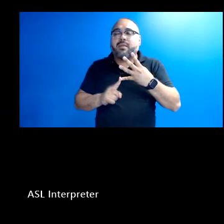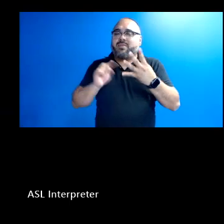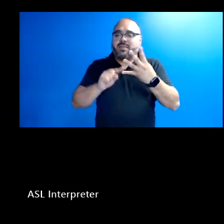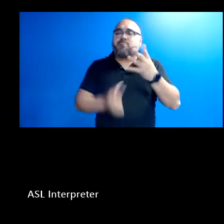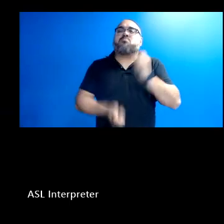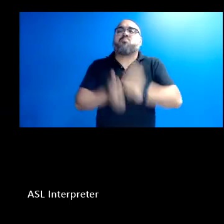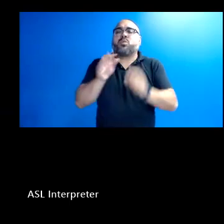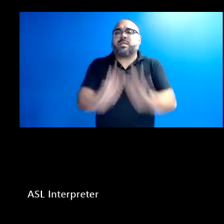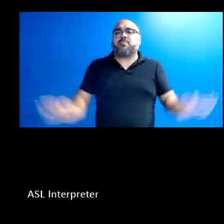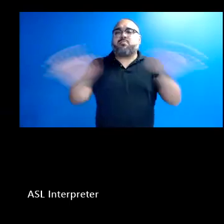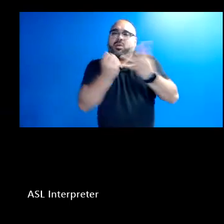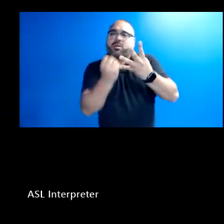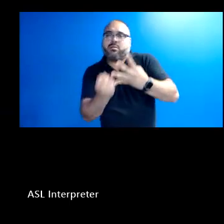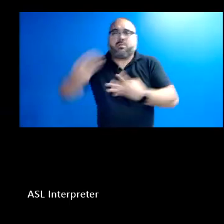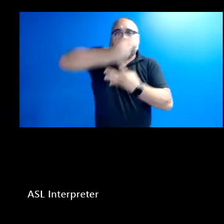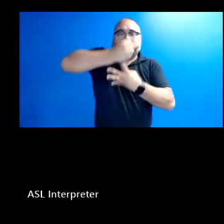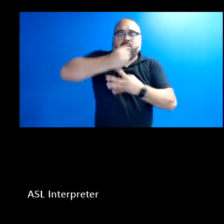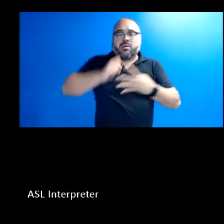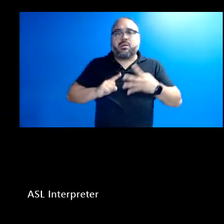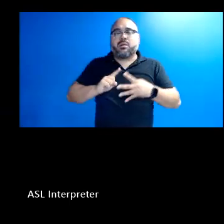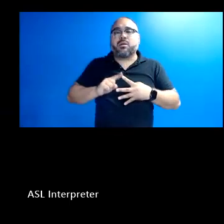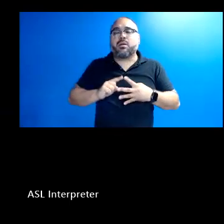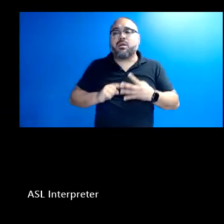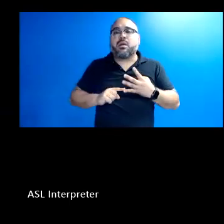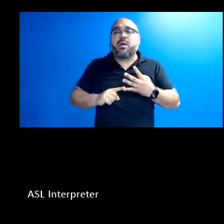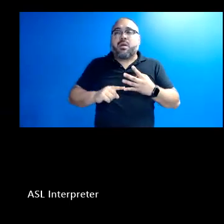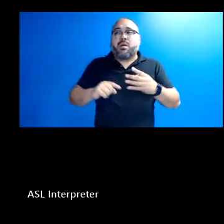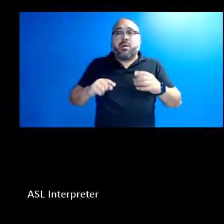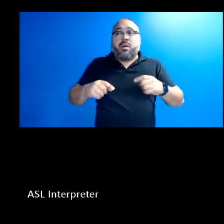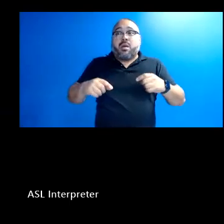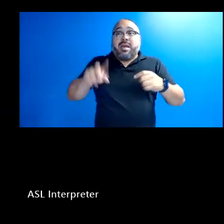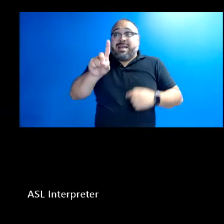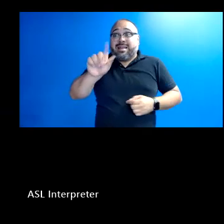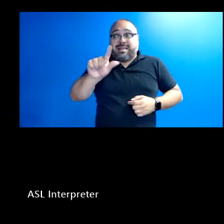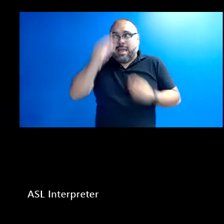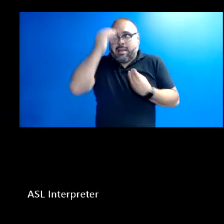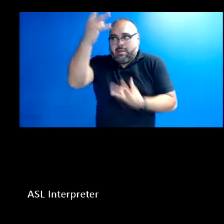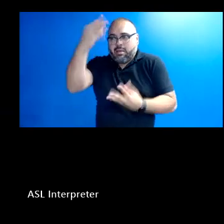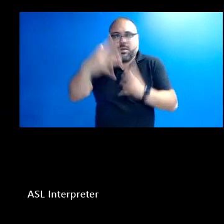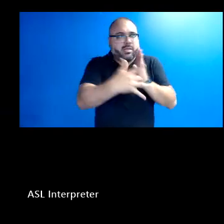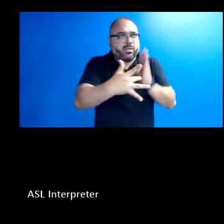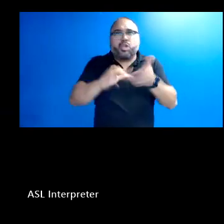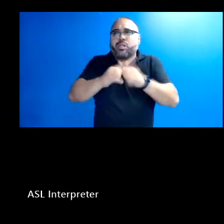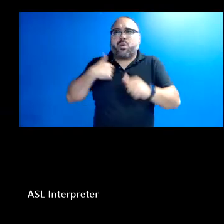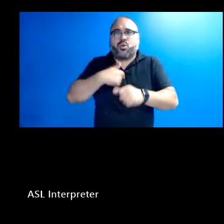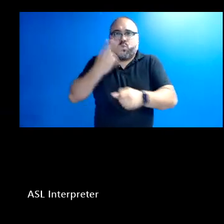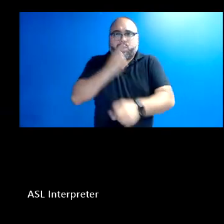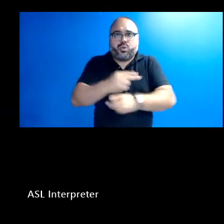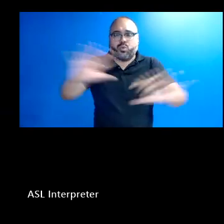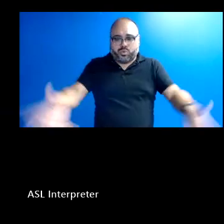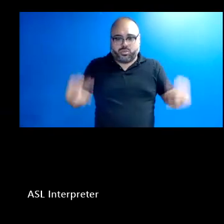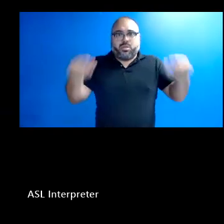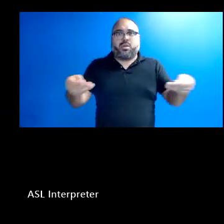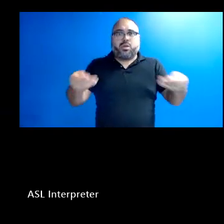we're doing all this work. It's harnessing the power of data and technology. There's so much more information that we have now and